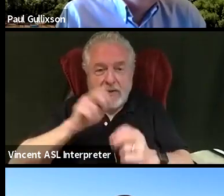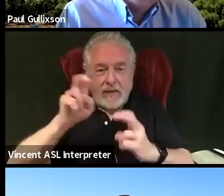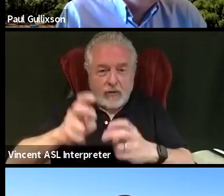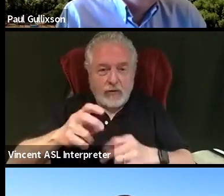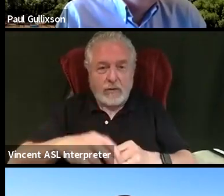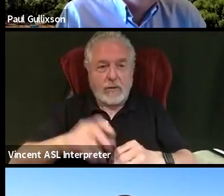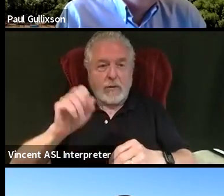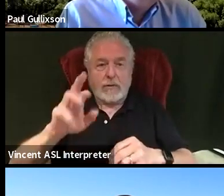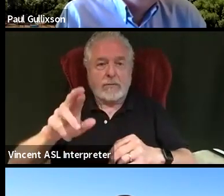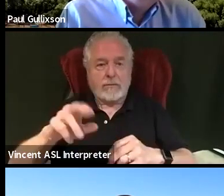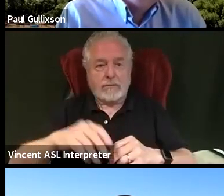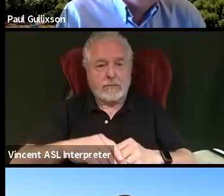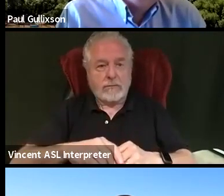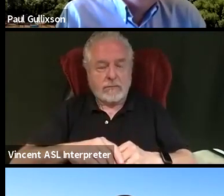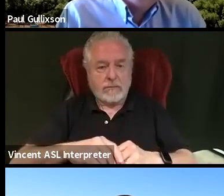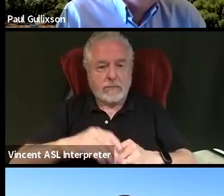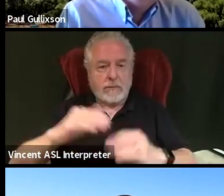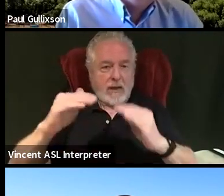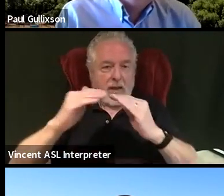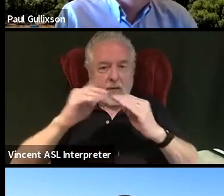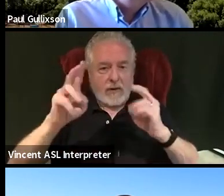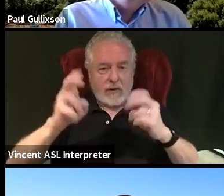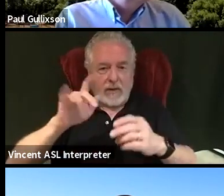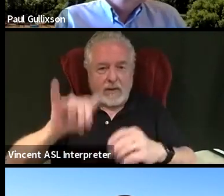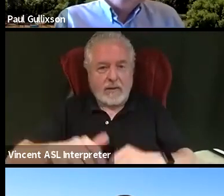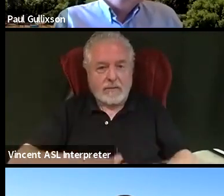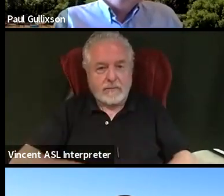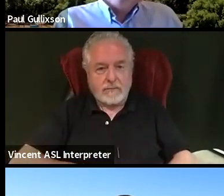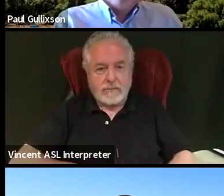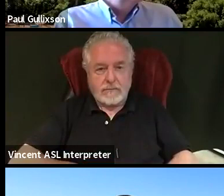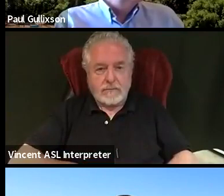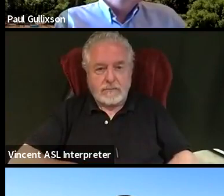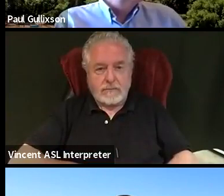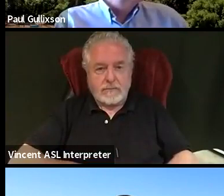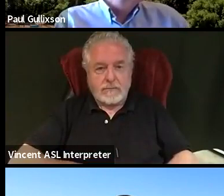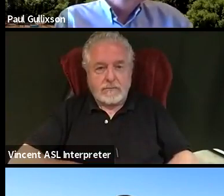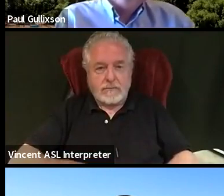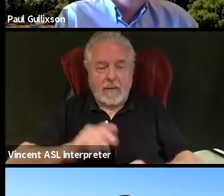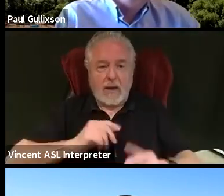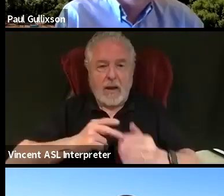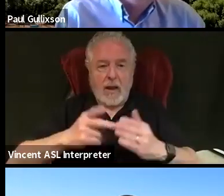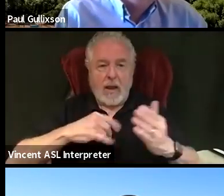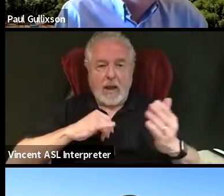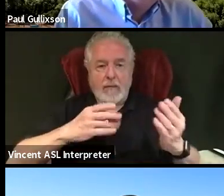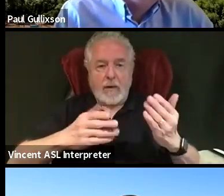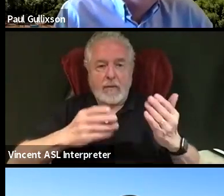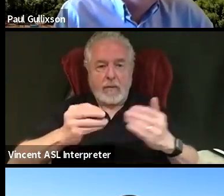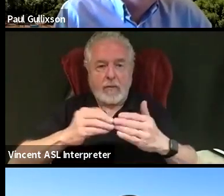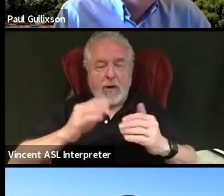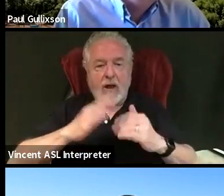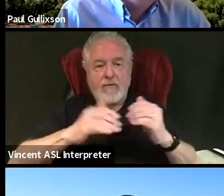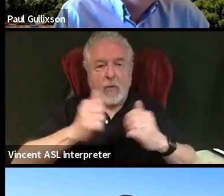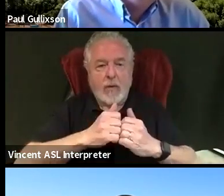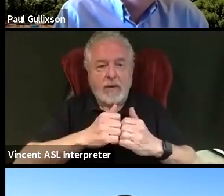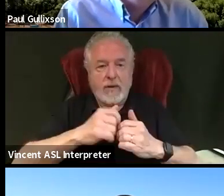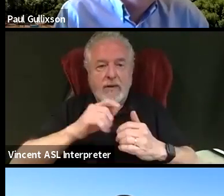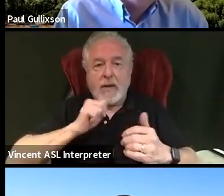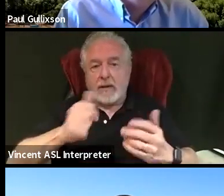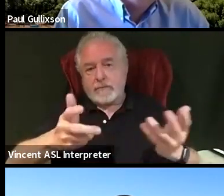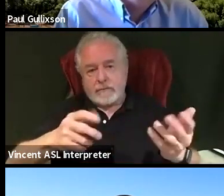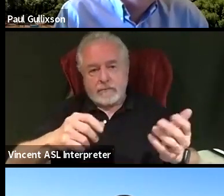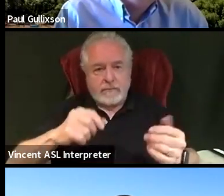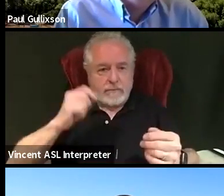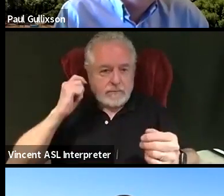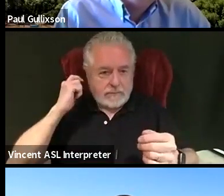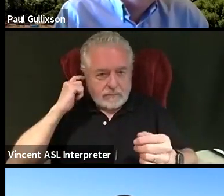issues or equity issues or anything like that? I'll be honest, Phil, I'm probably more comfortable with it than not.